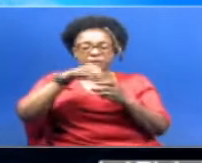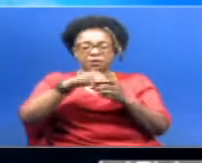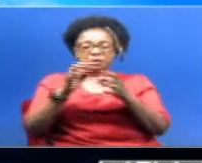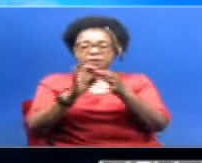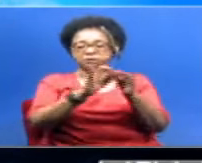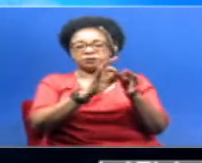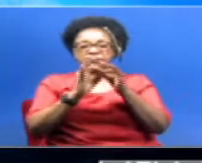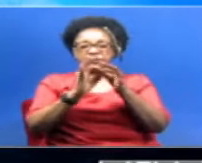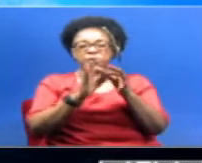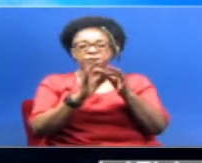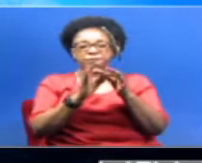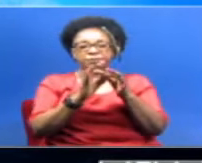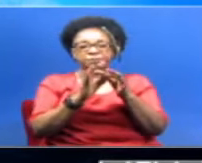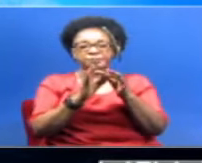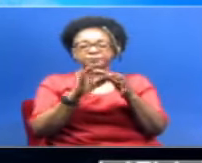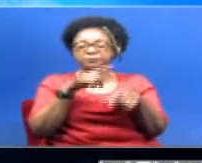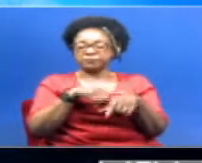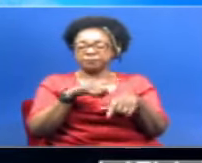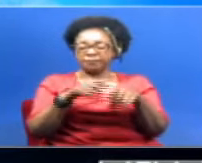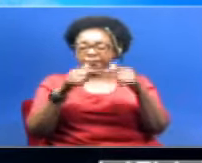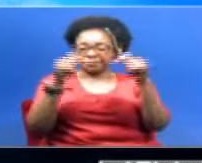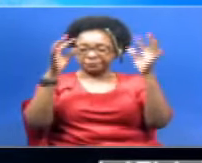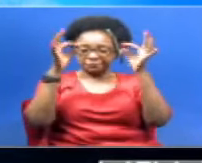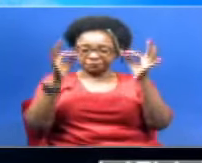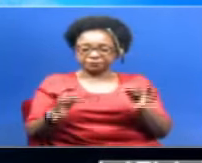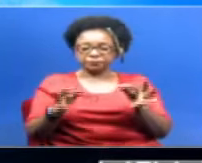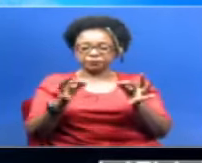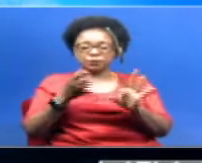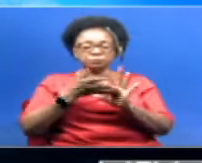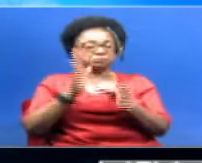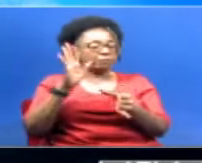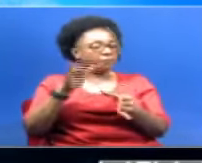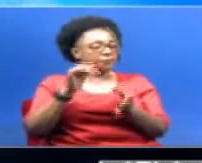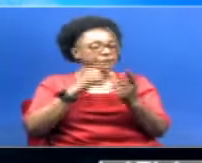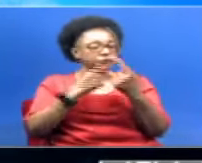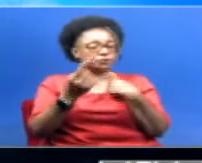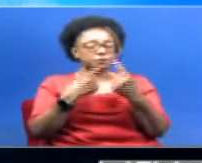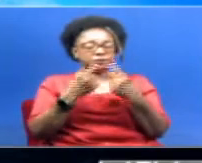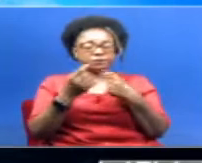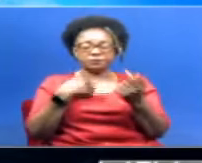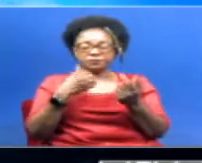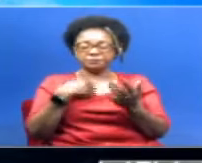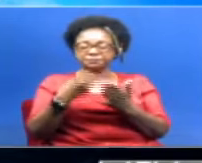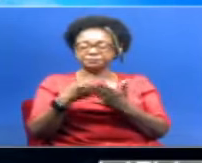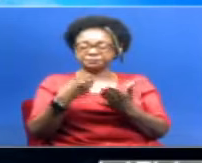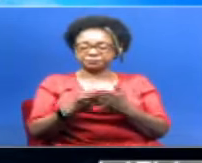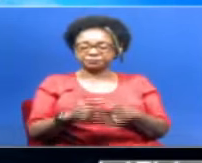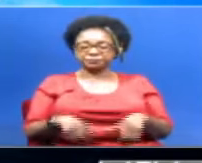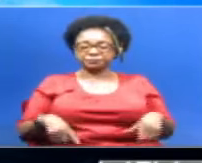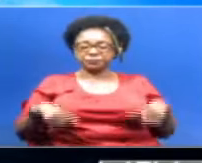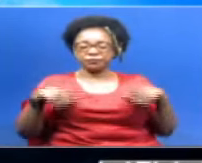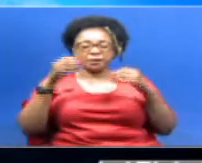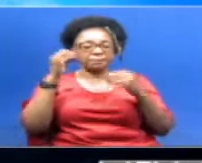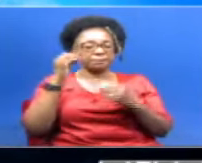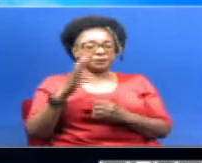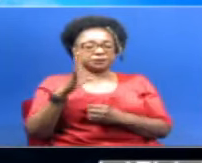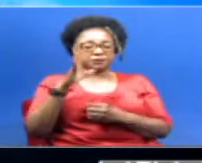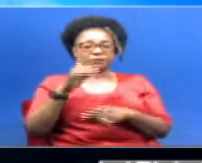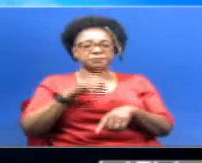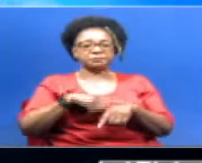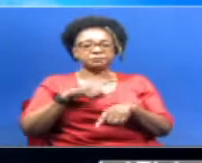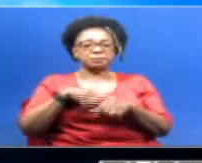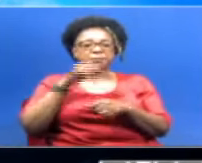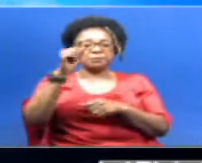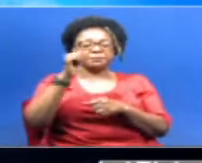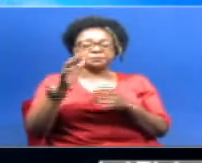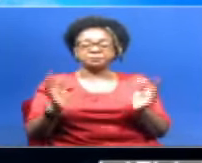over the opposition's decision to stay put in the talks despite the cost of living going up. Our senior political affairs